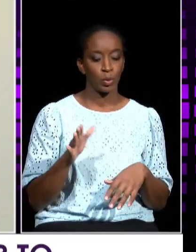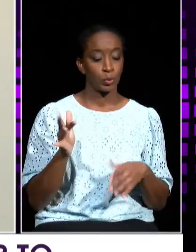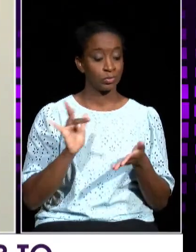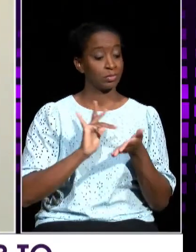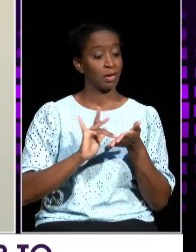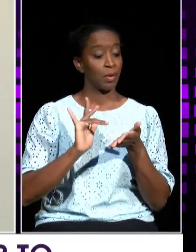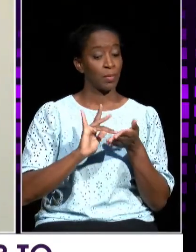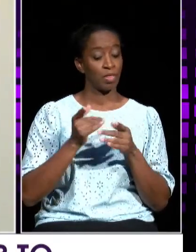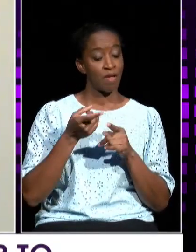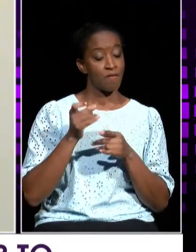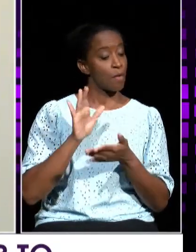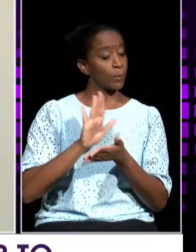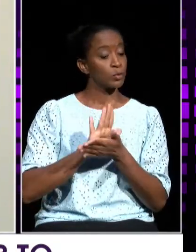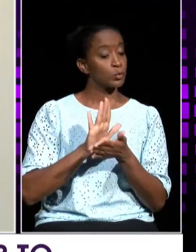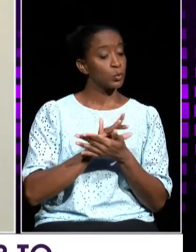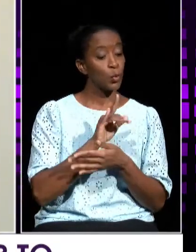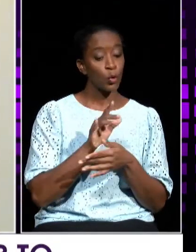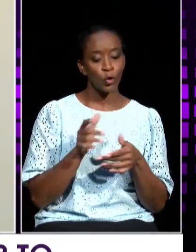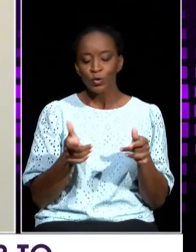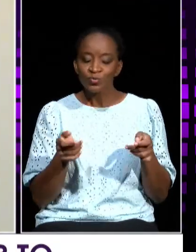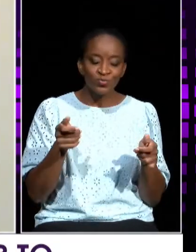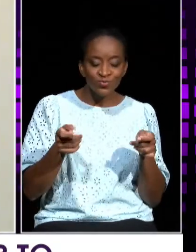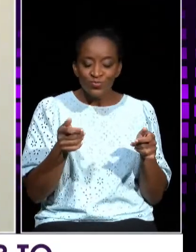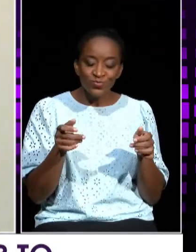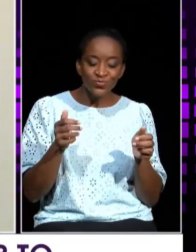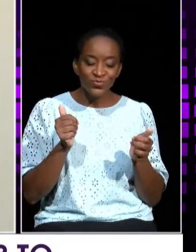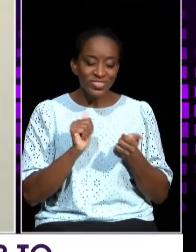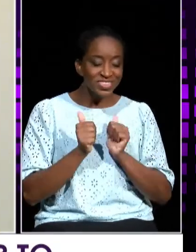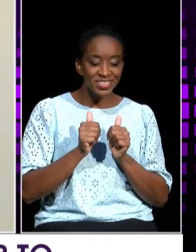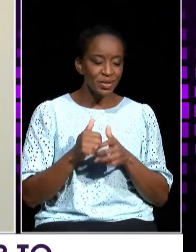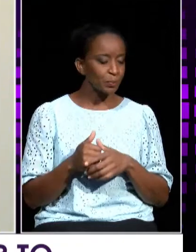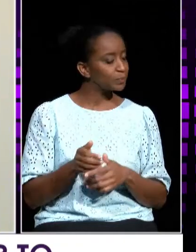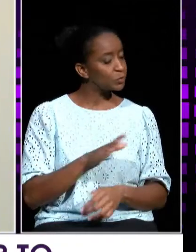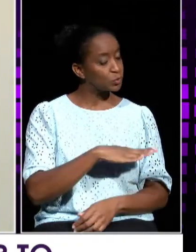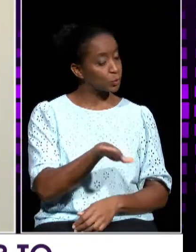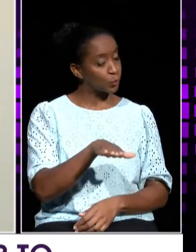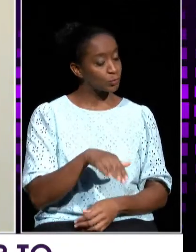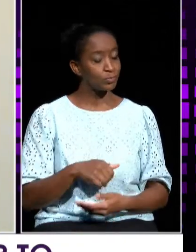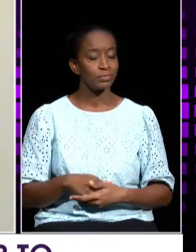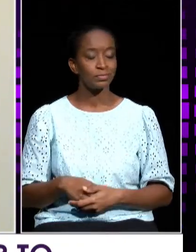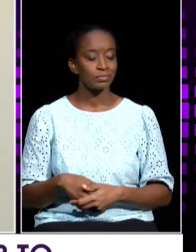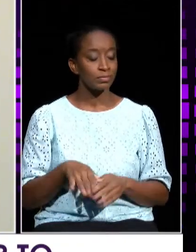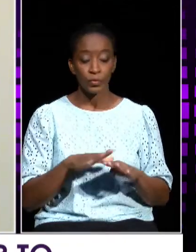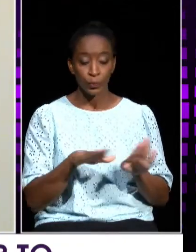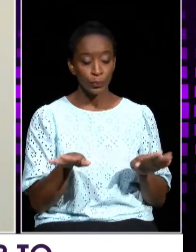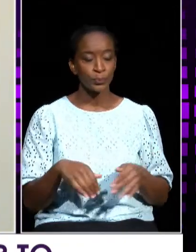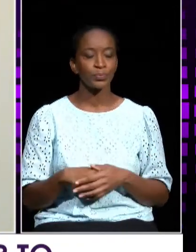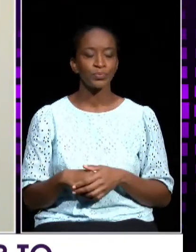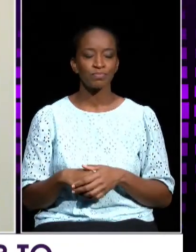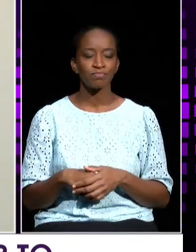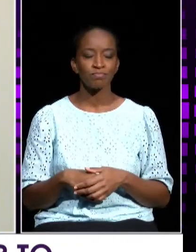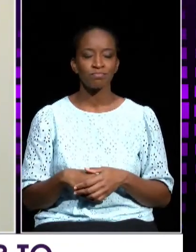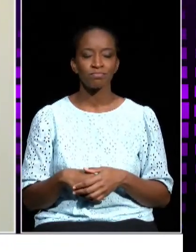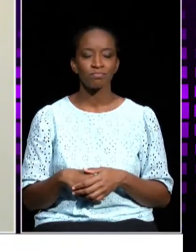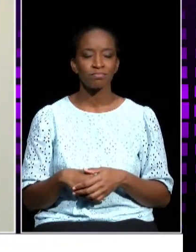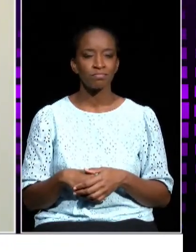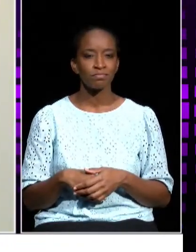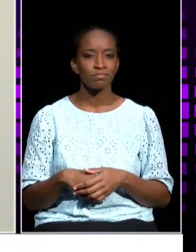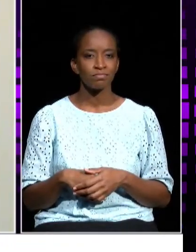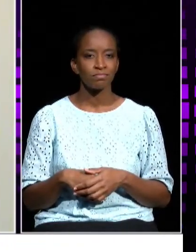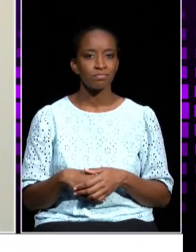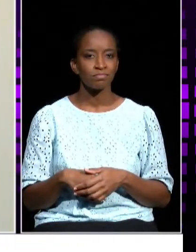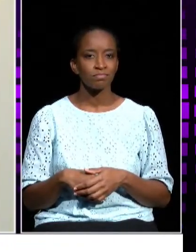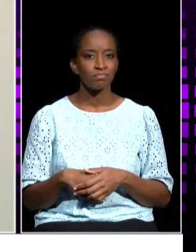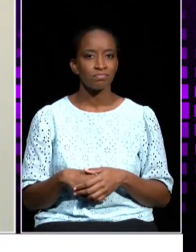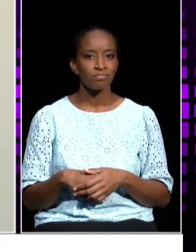discussion with the child. However, at that tender age, the child may if the consequence